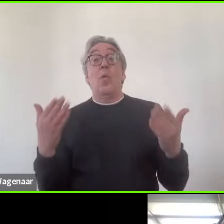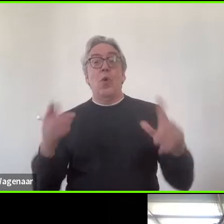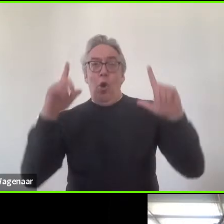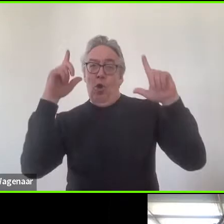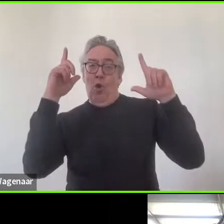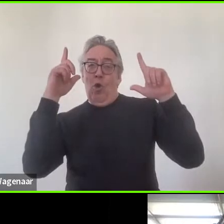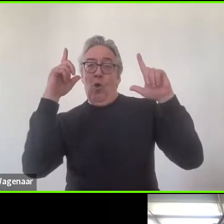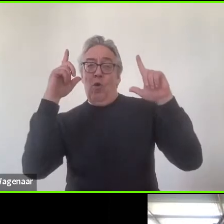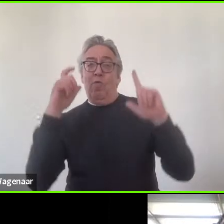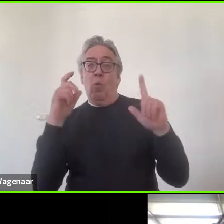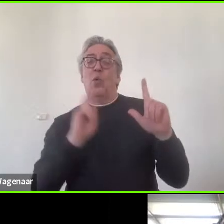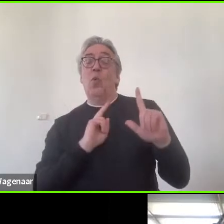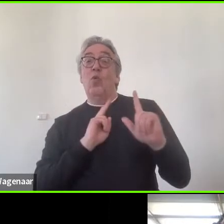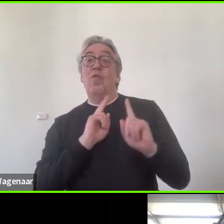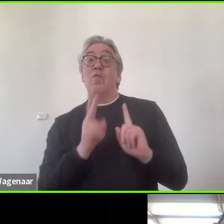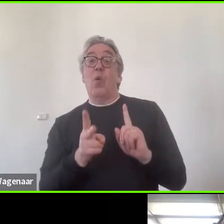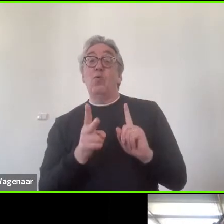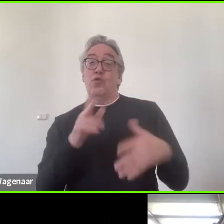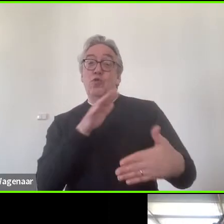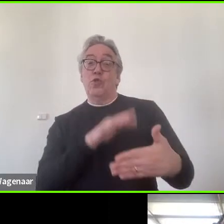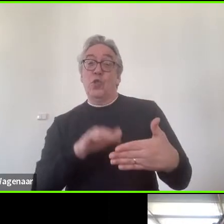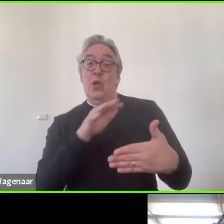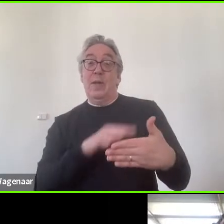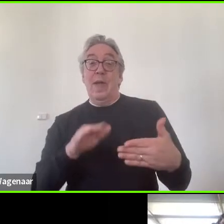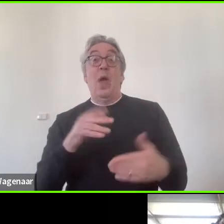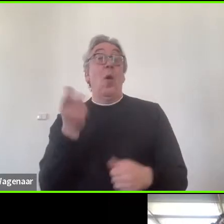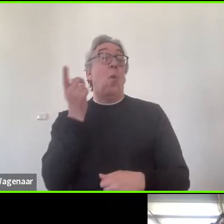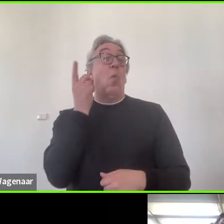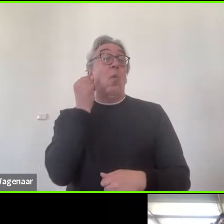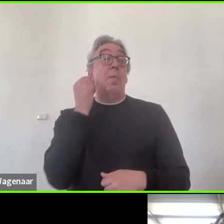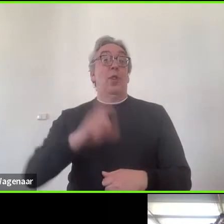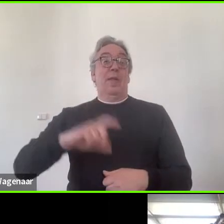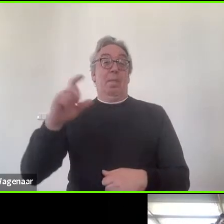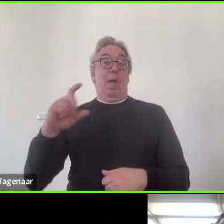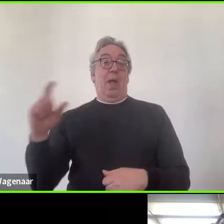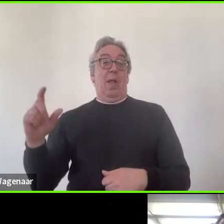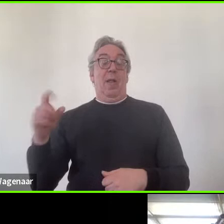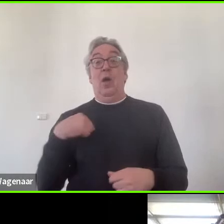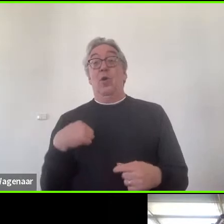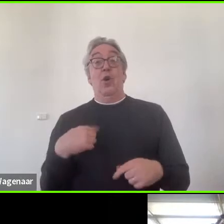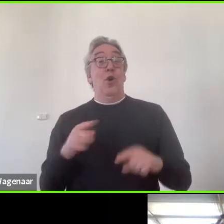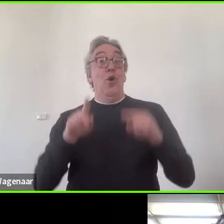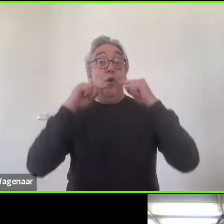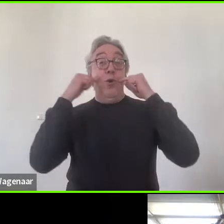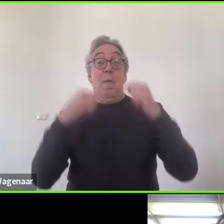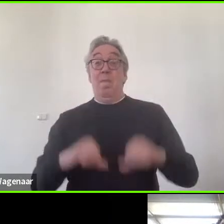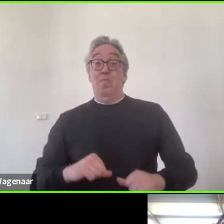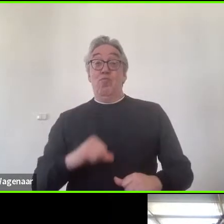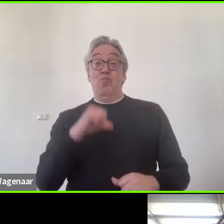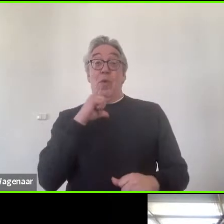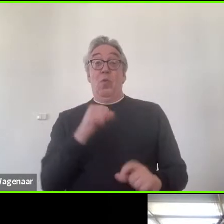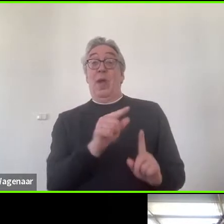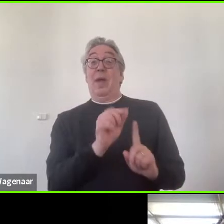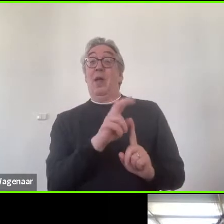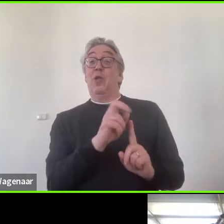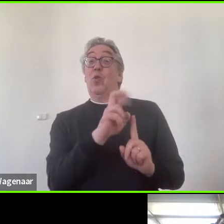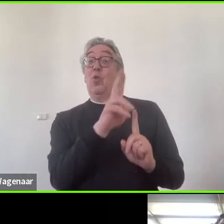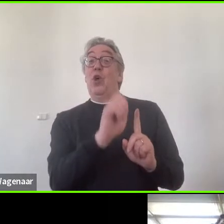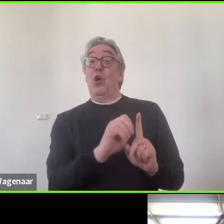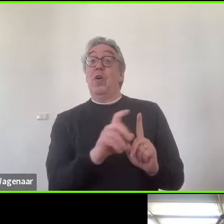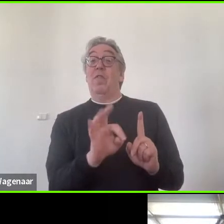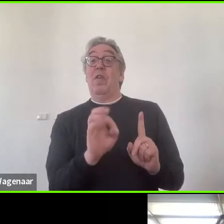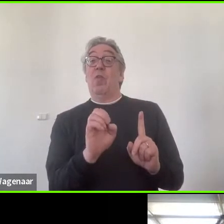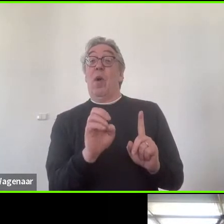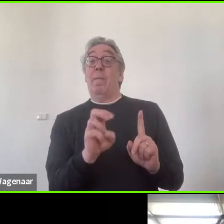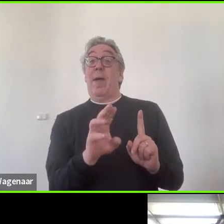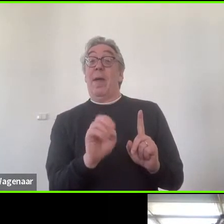Nepal. We are honored to have with us today Mrs. Gertrude Feofame, member of the Committee on the Rights of Persons